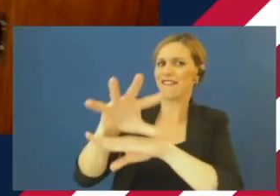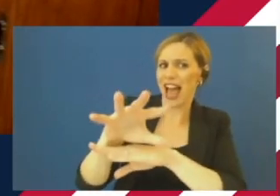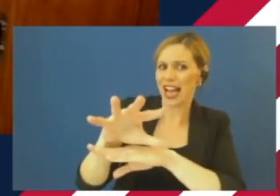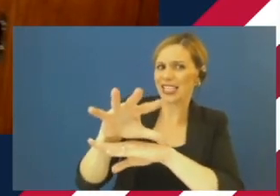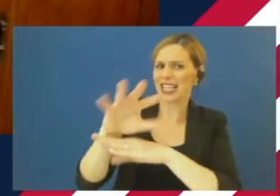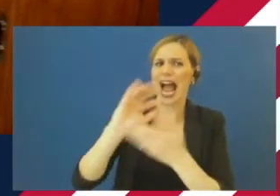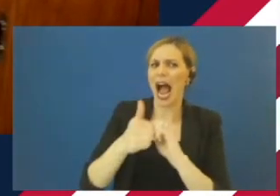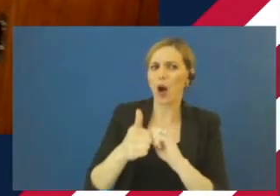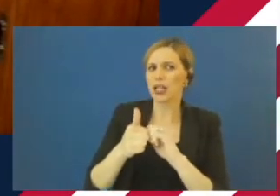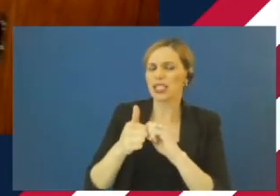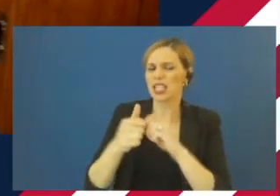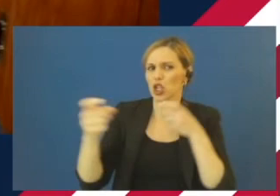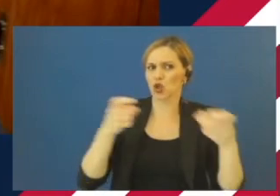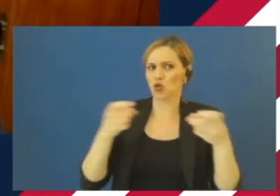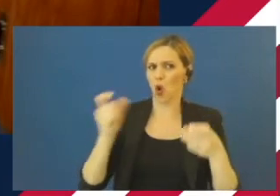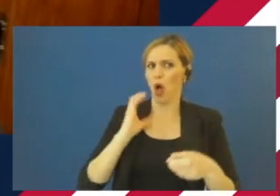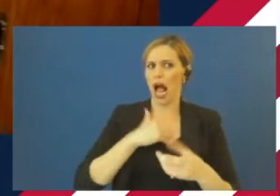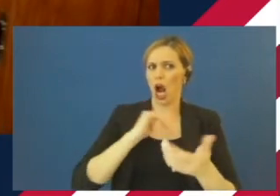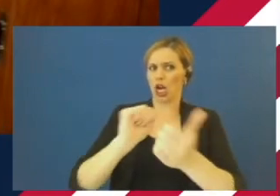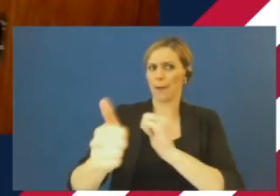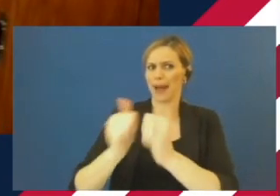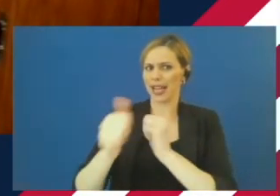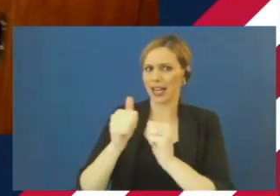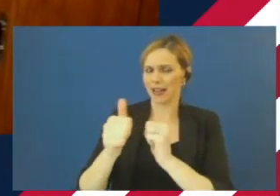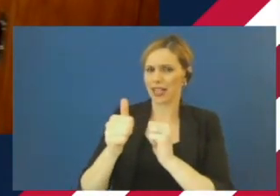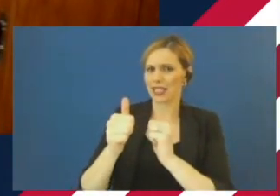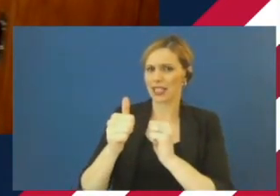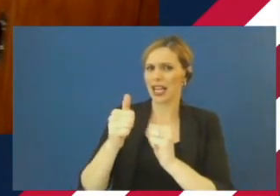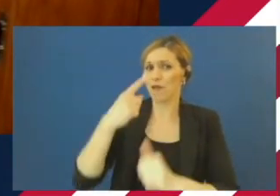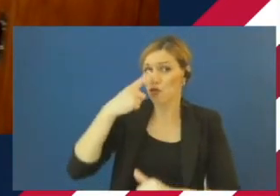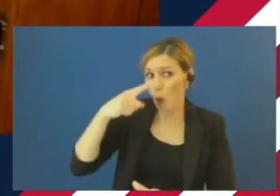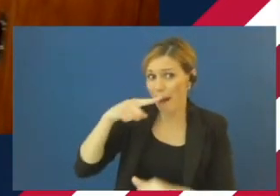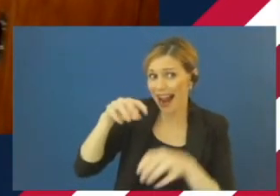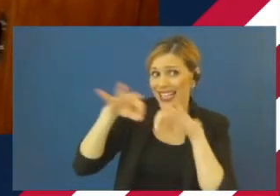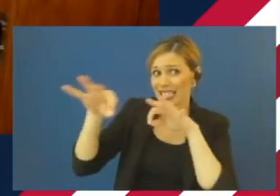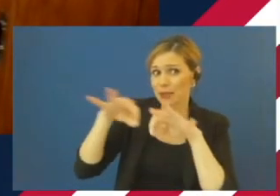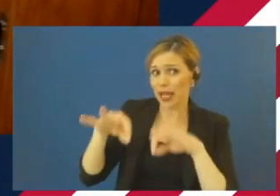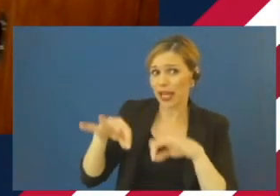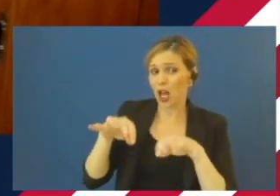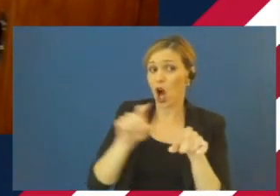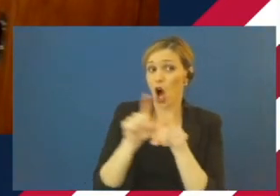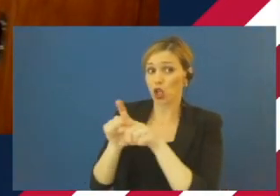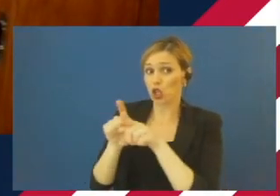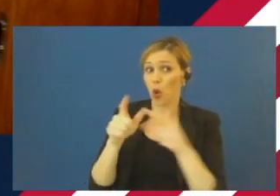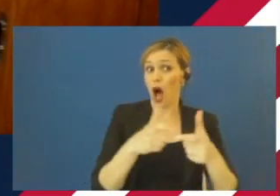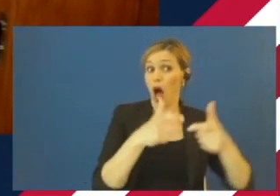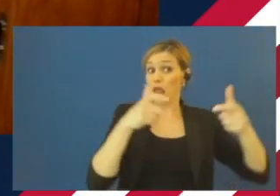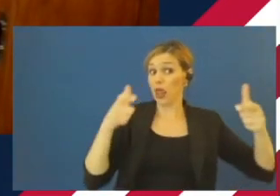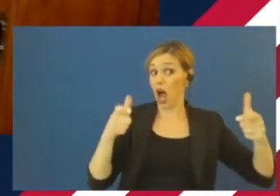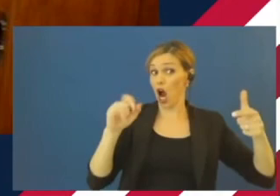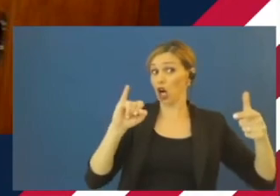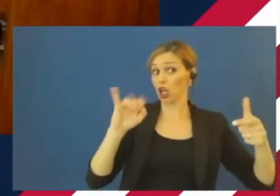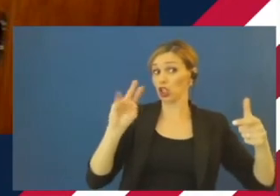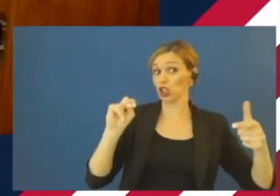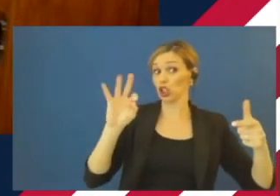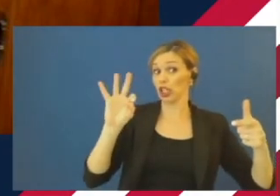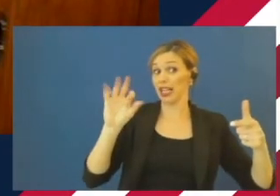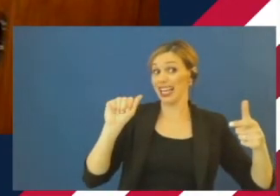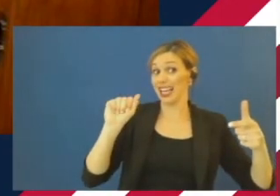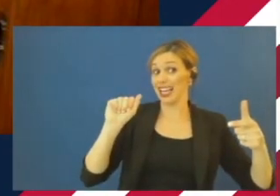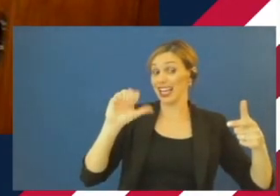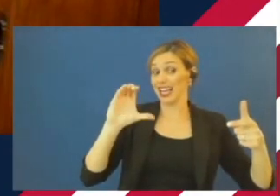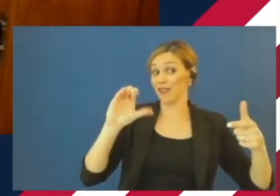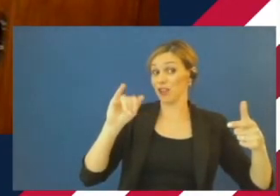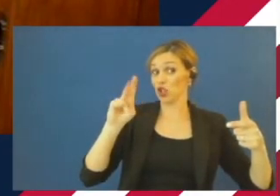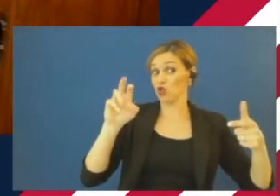tell us this, what would a large infrastructure bill mean to the members of the